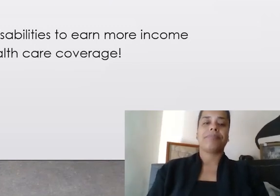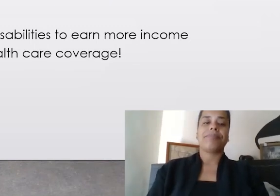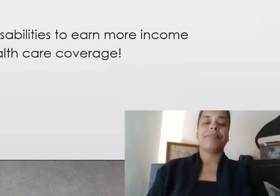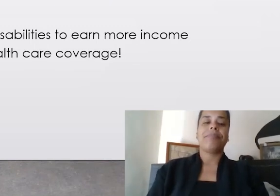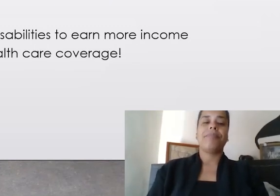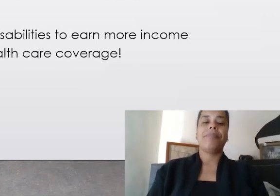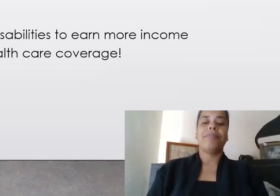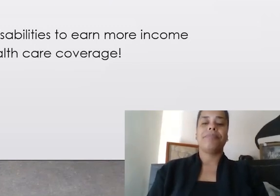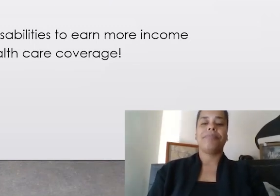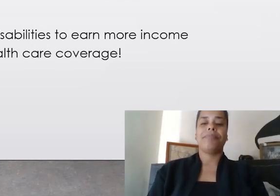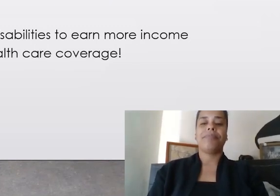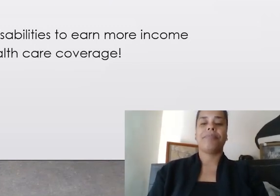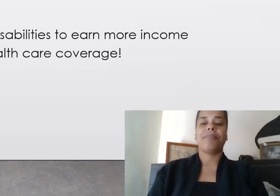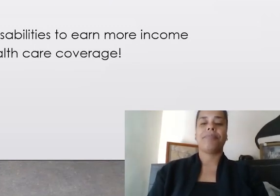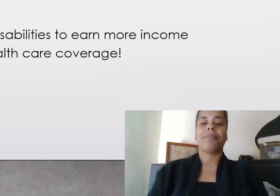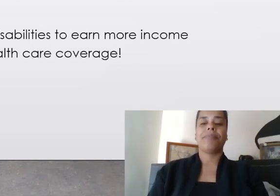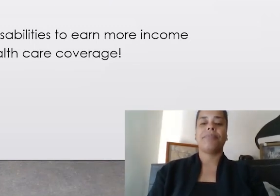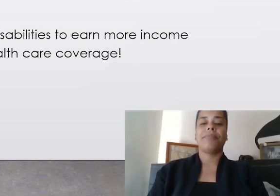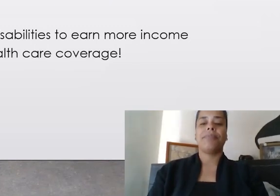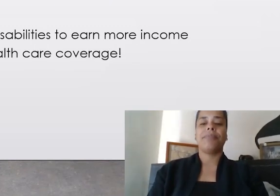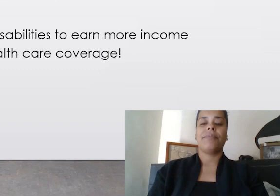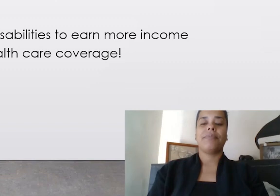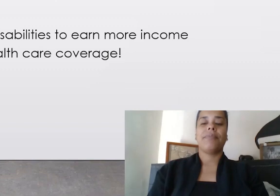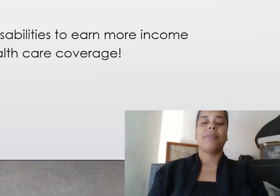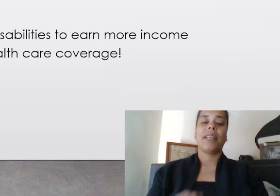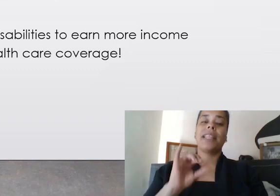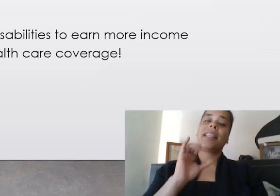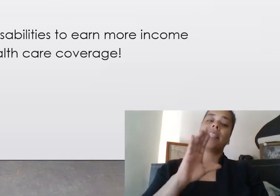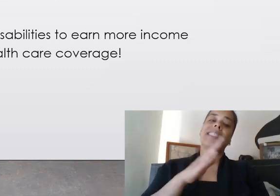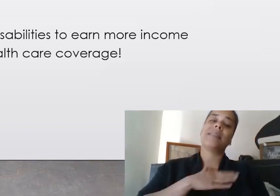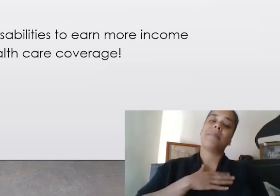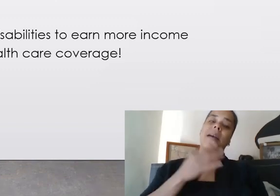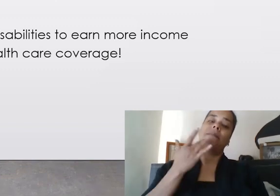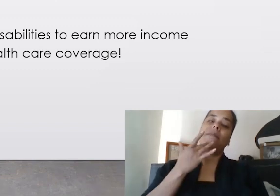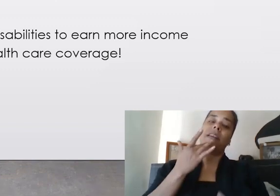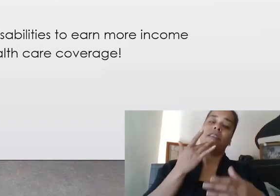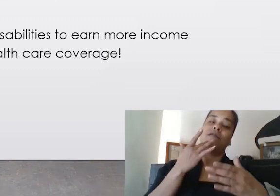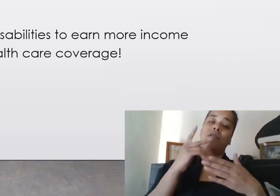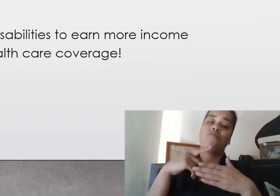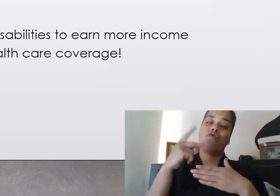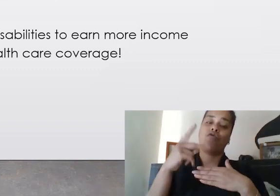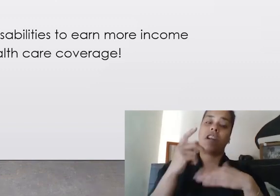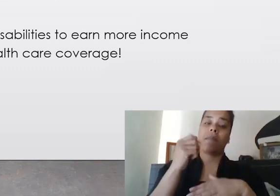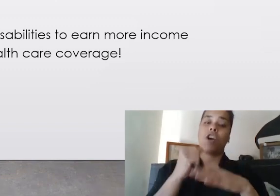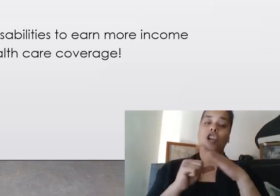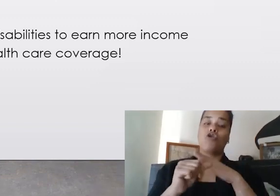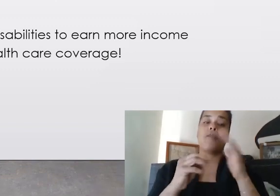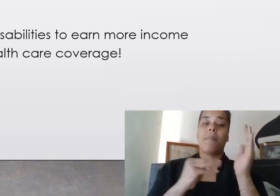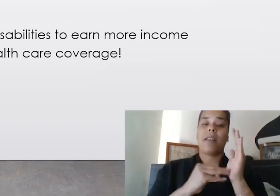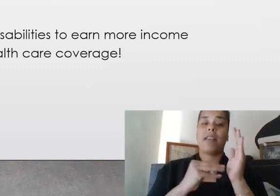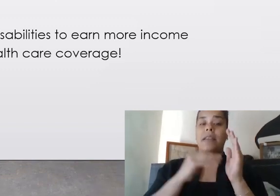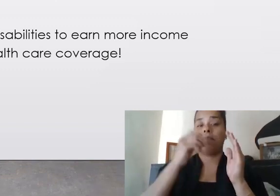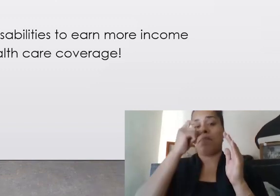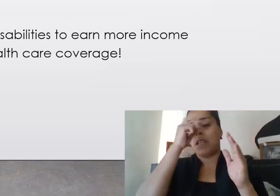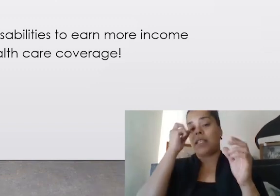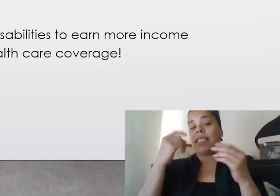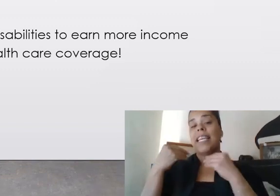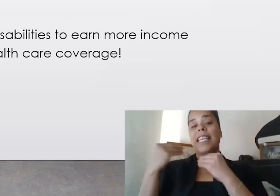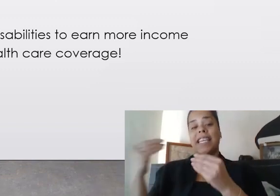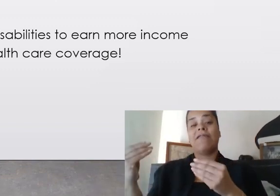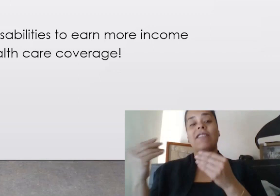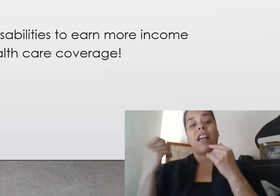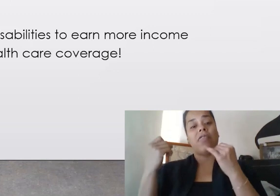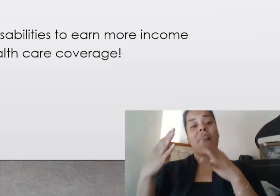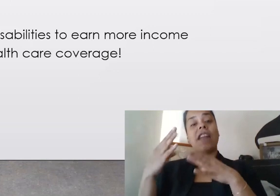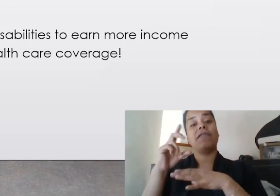Now, this is my favorite program under Medicaid because it gives a lot of people with disabilities who are working or